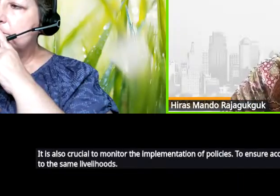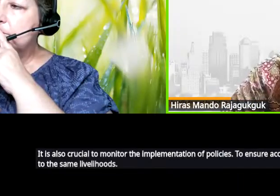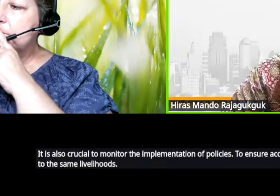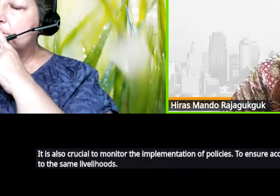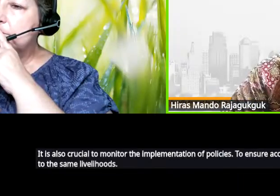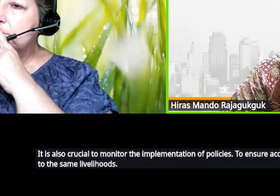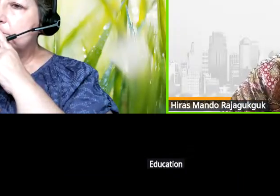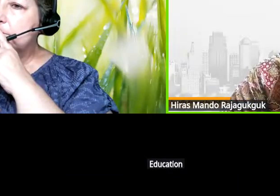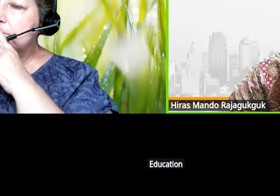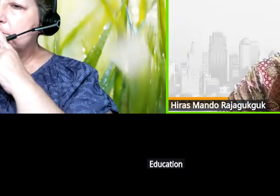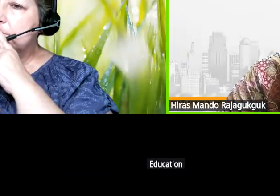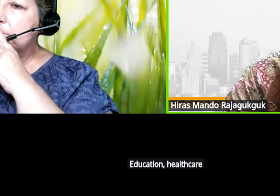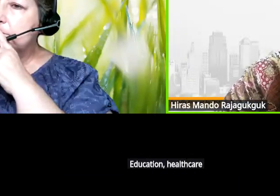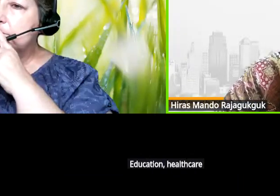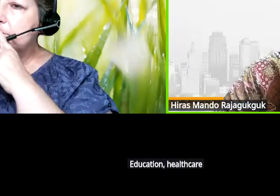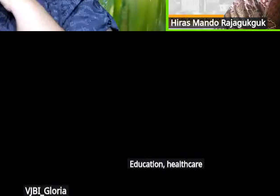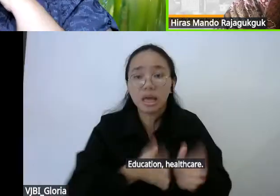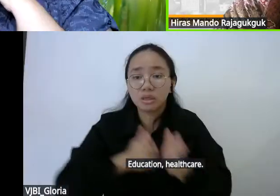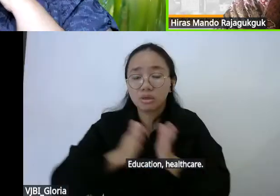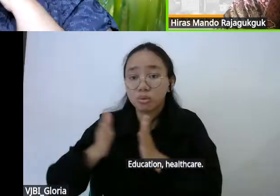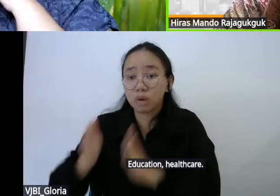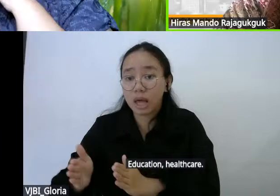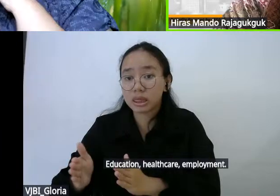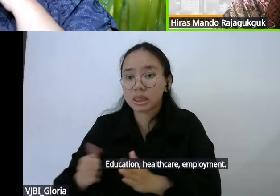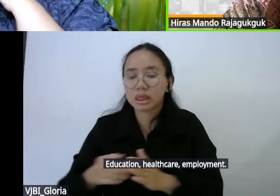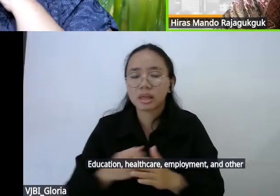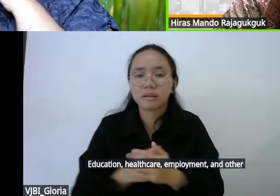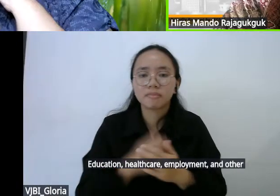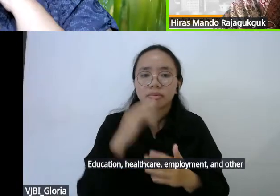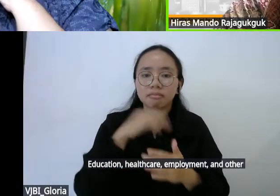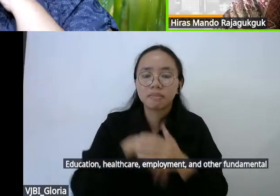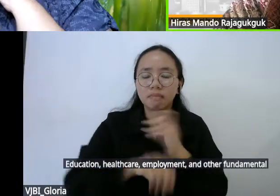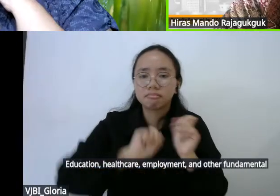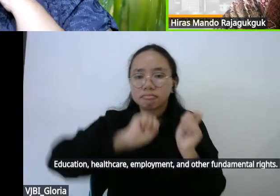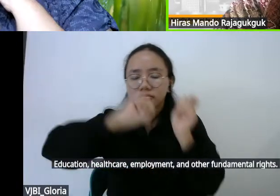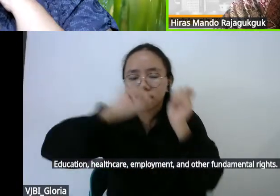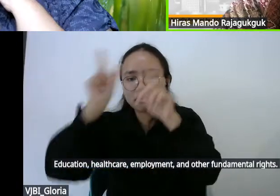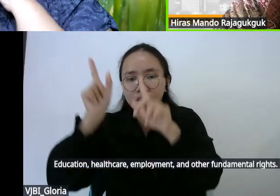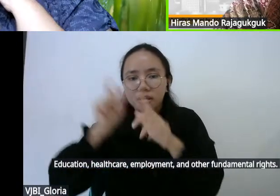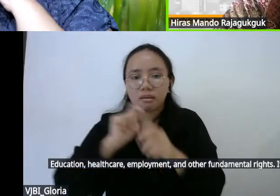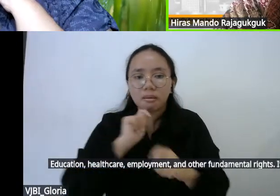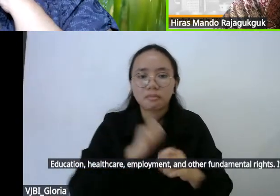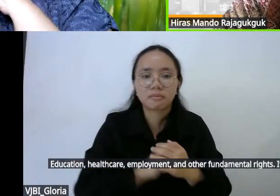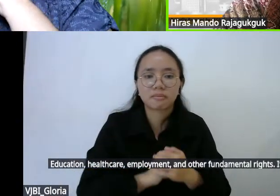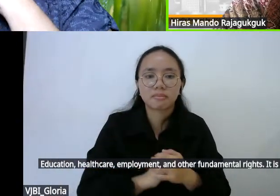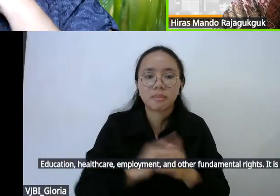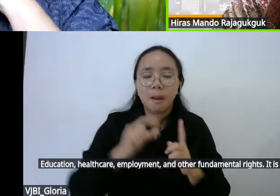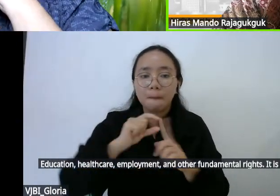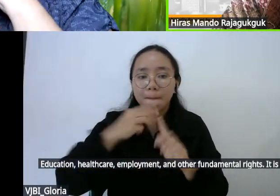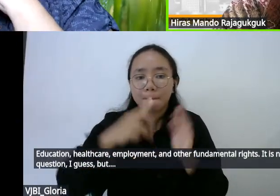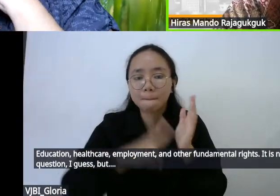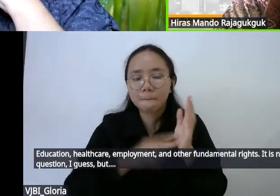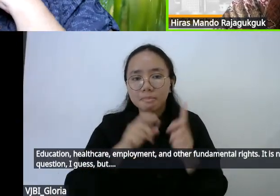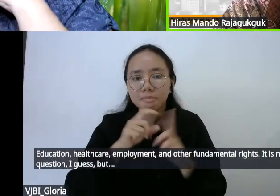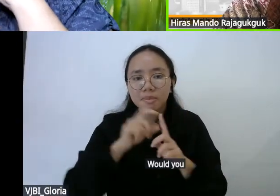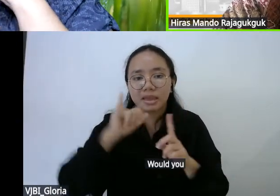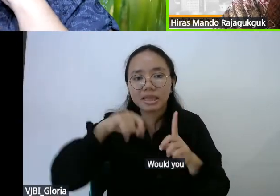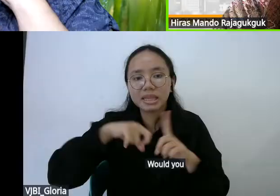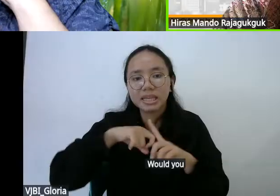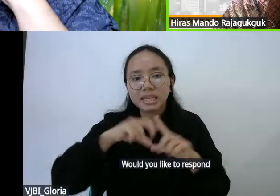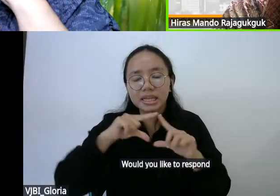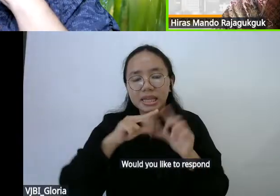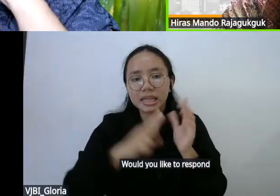education, healthcare, employment, and other fundamental rights. It is not a question, I guess, but would you like to respond